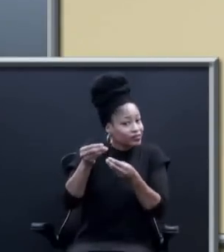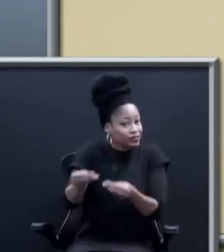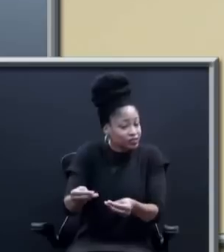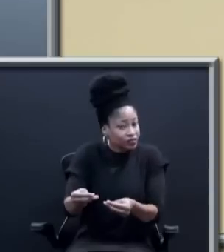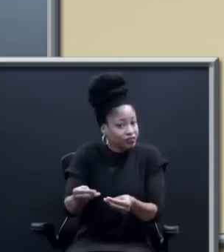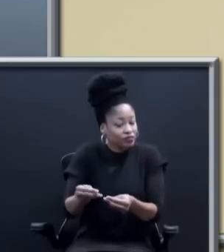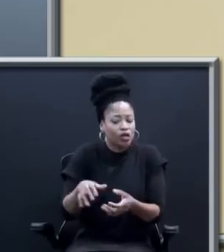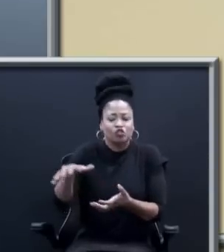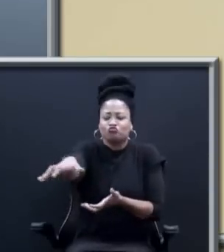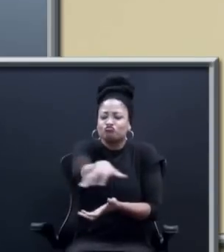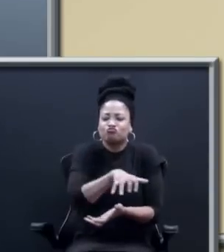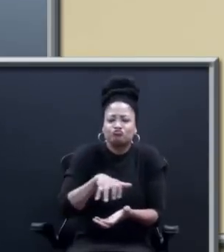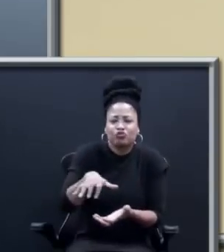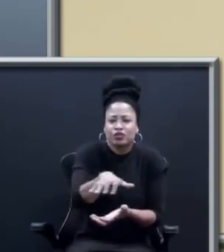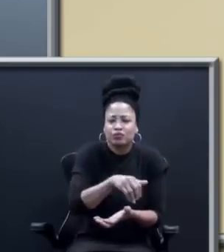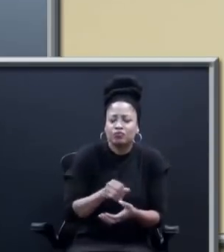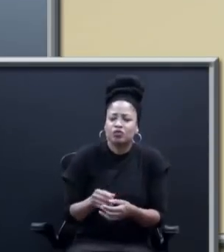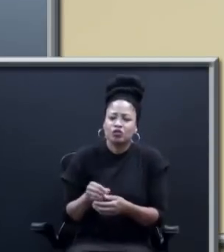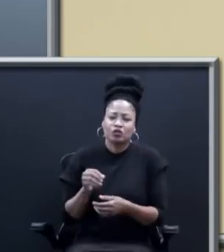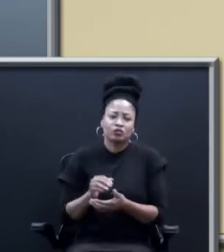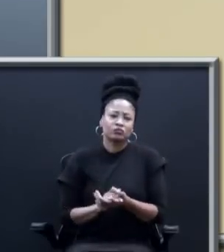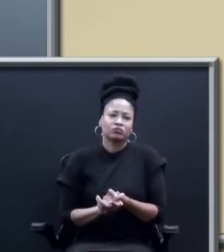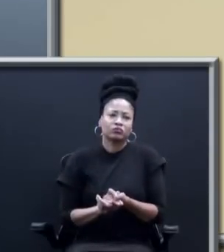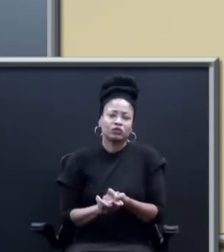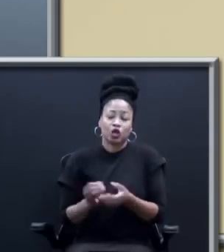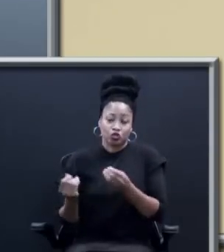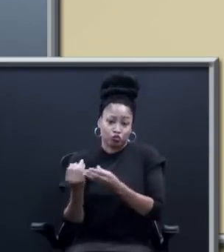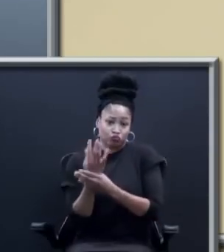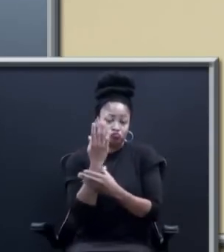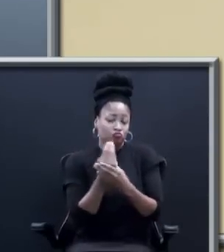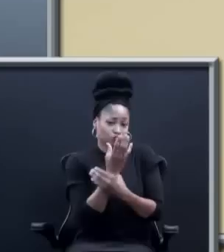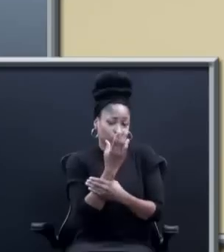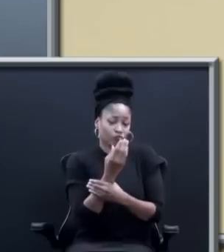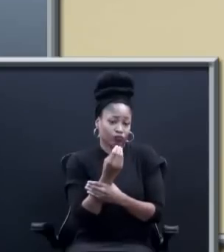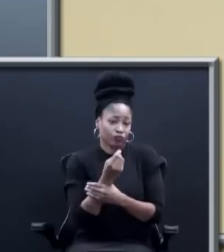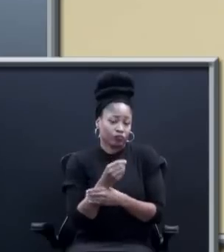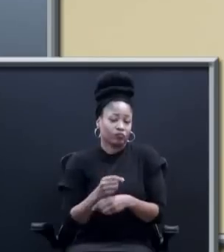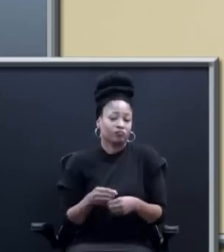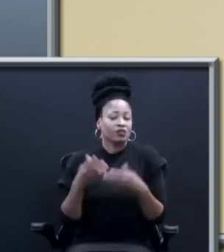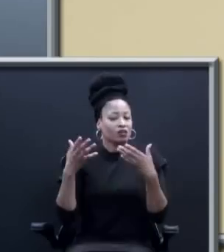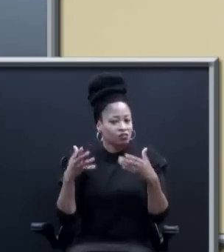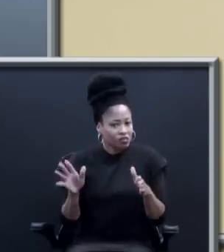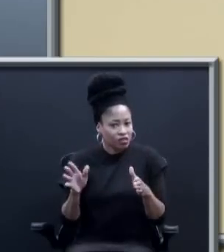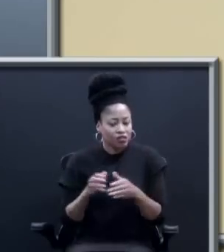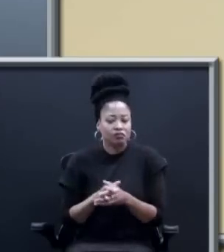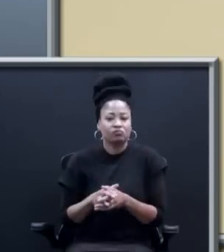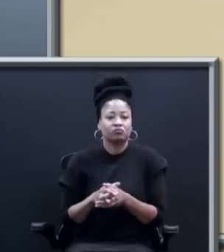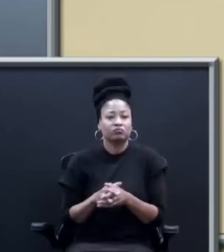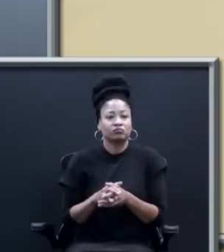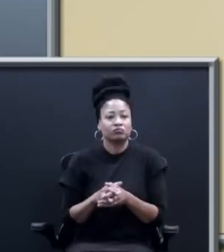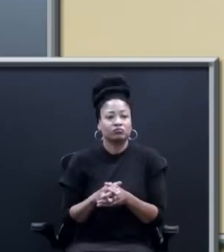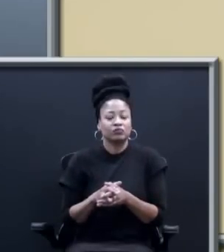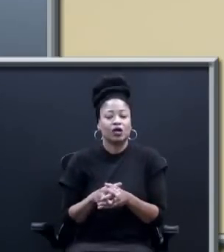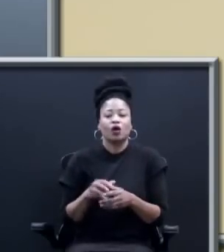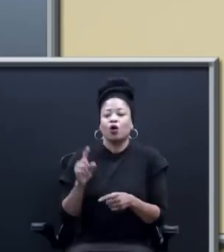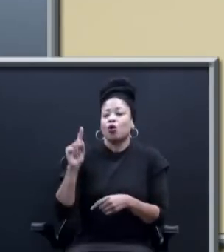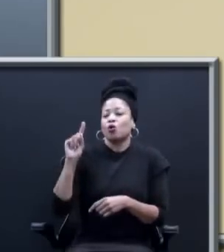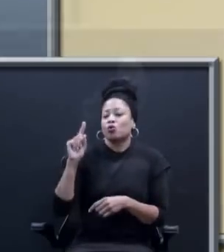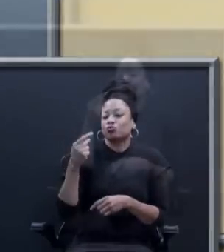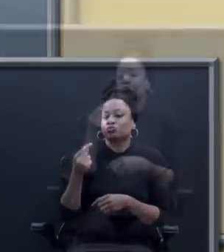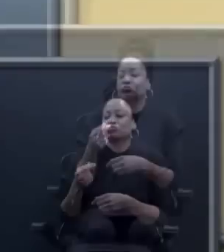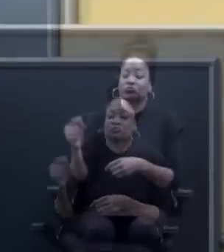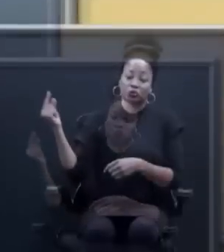harvest thereof, go ahead. Then ye shall bring a sheaf of the first fruits of your harvest unto the priest. Now, once you come into the land, he